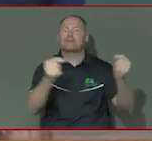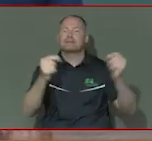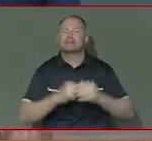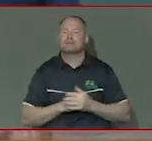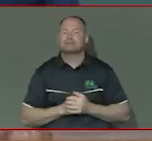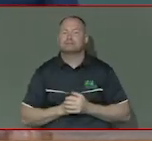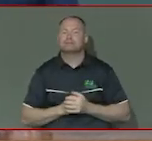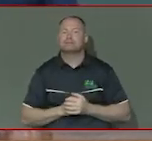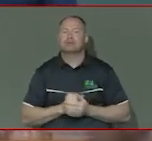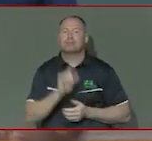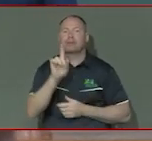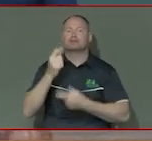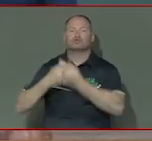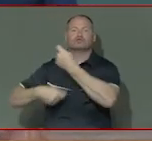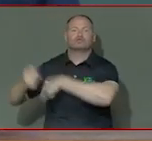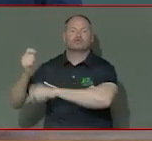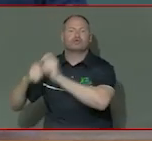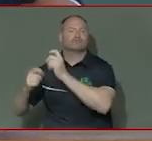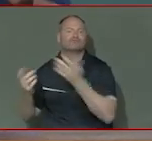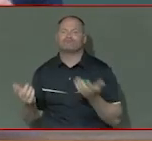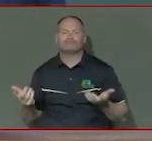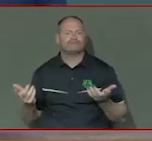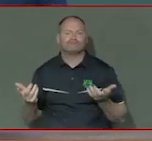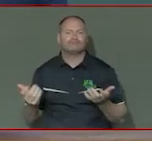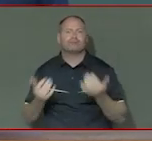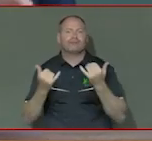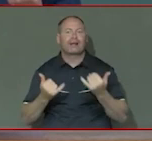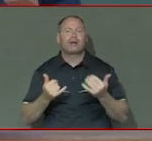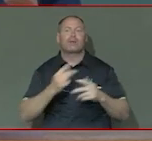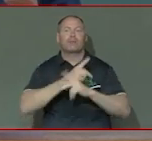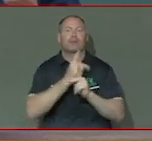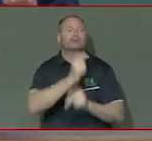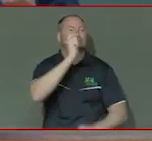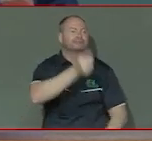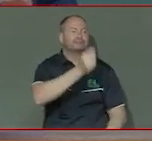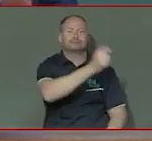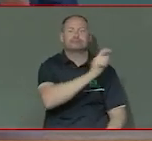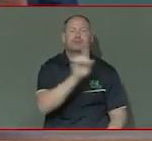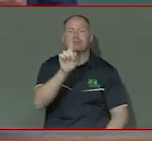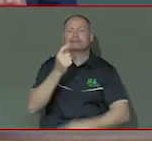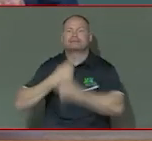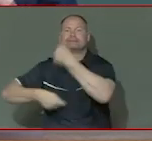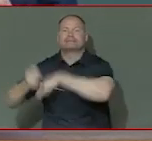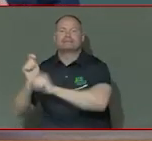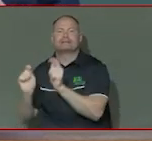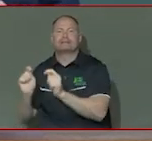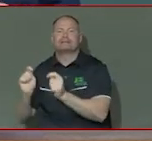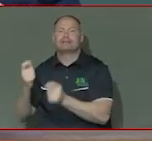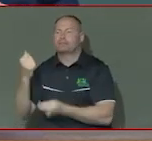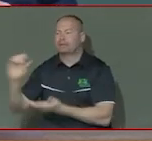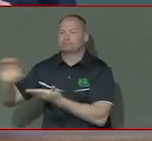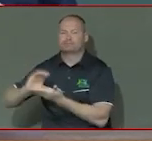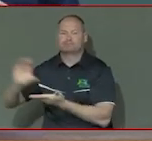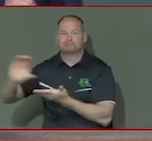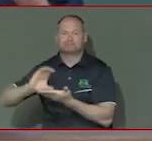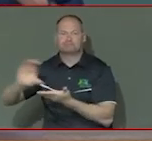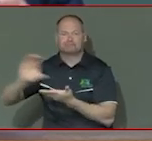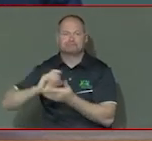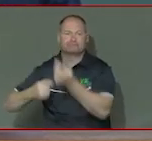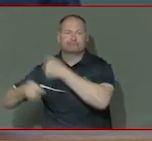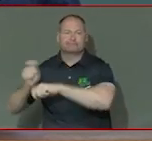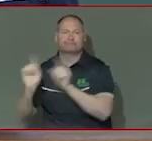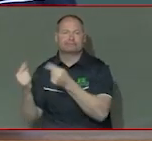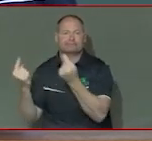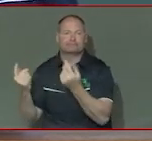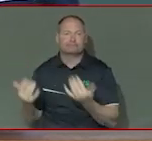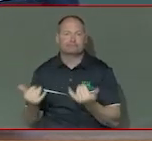don't get it sold. So now you have to pay for the stock and you don't get the money in for the selling of the stock. That will